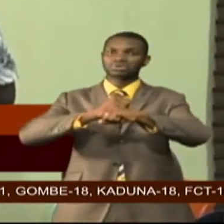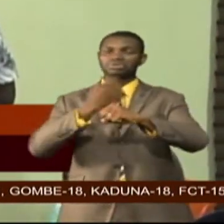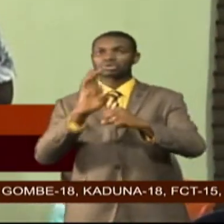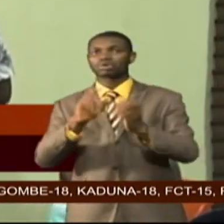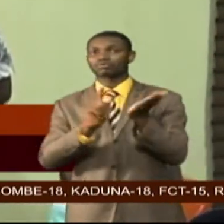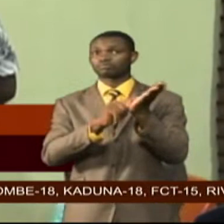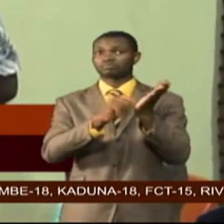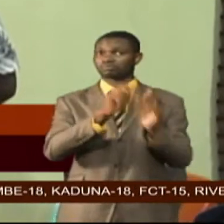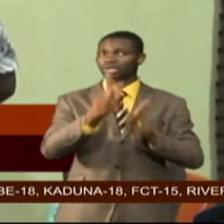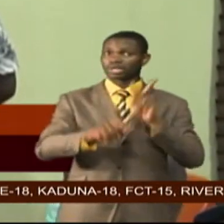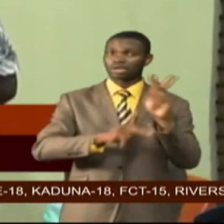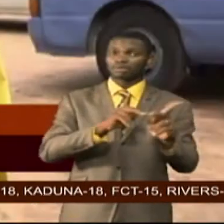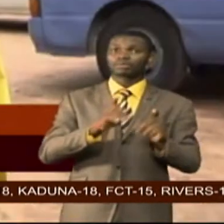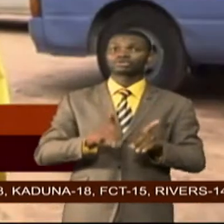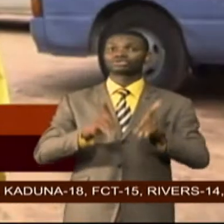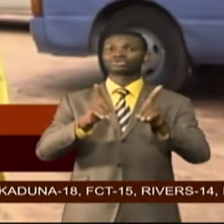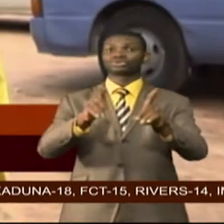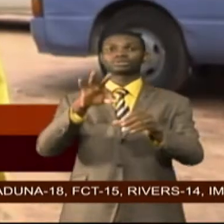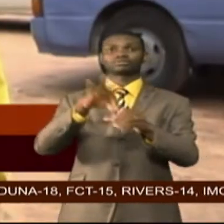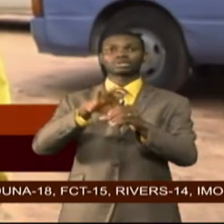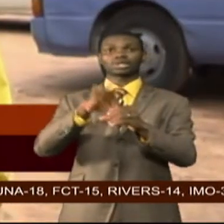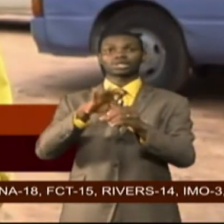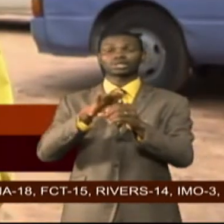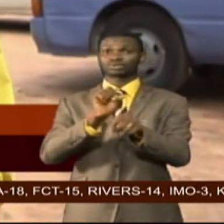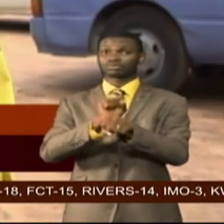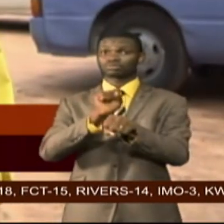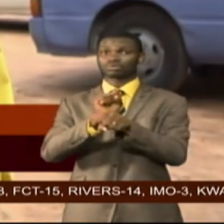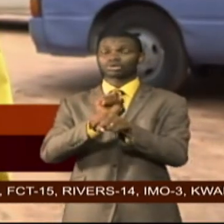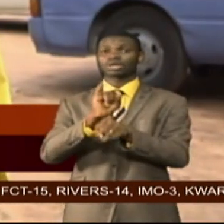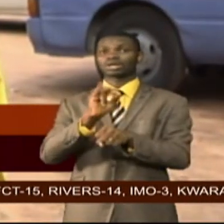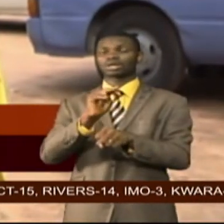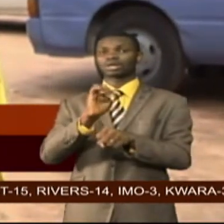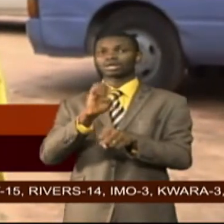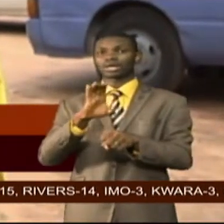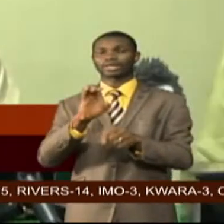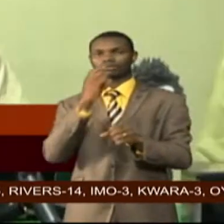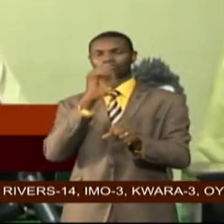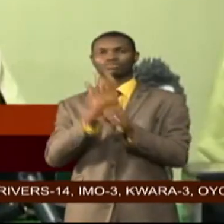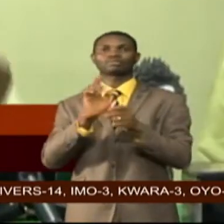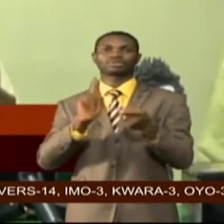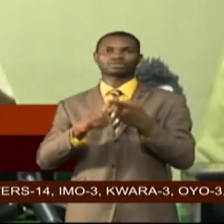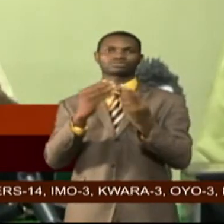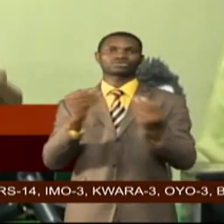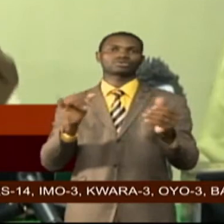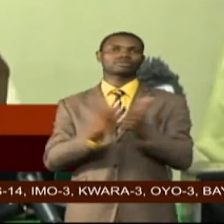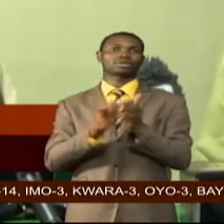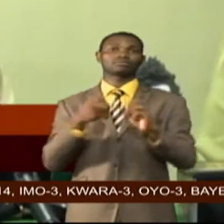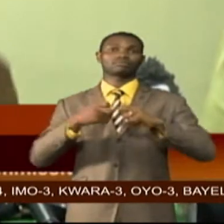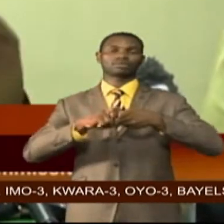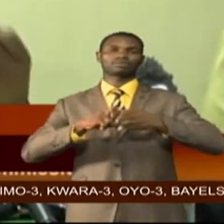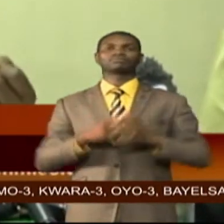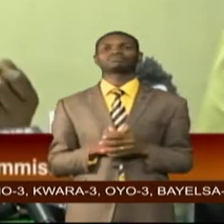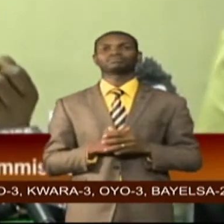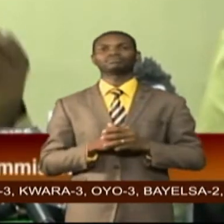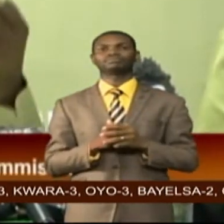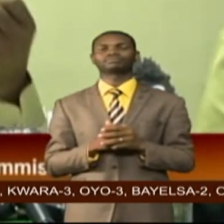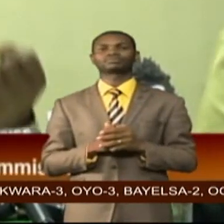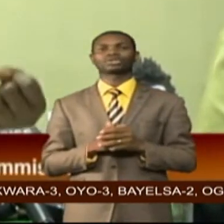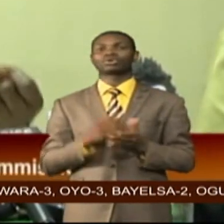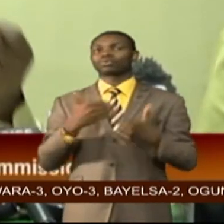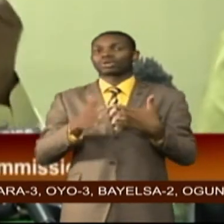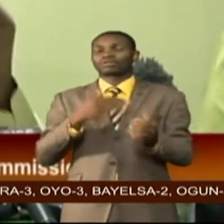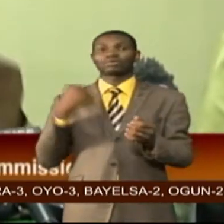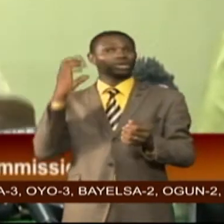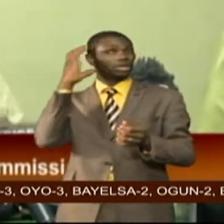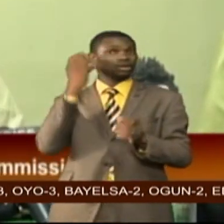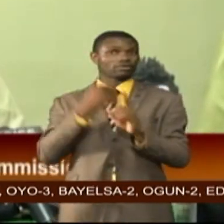journalists while on election duty, and INEC promises to tackle that. The input that we receive from you, from the field,